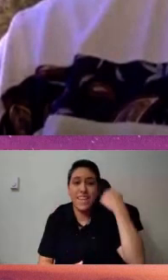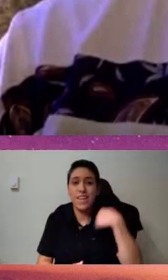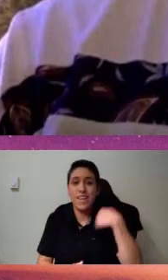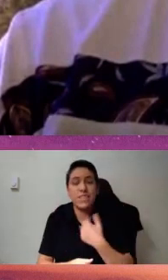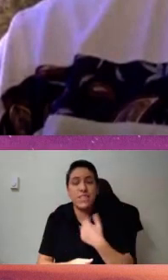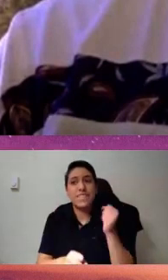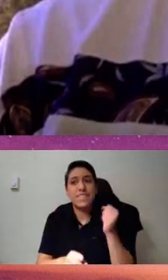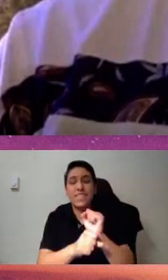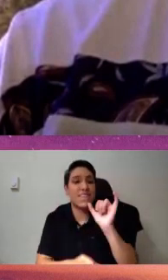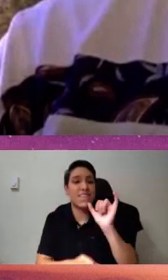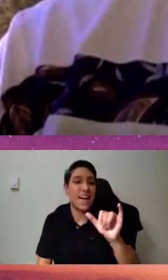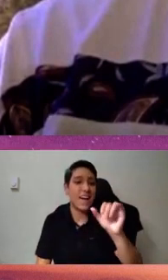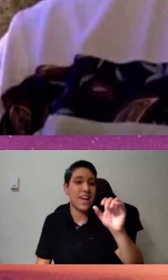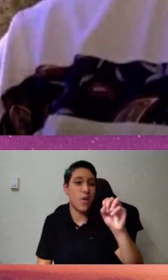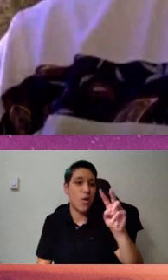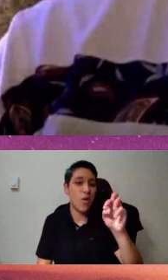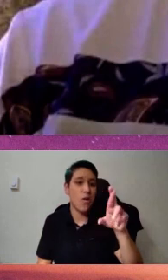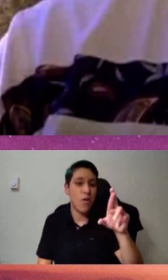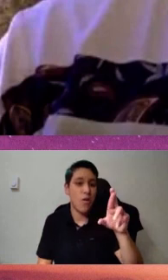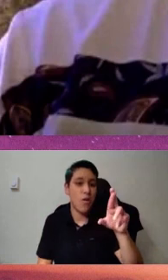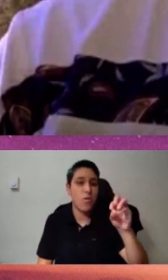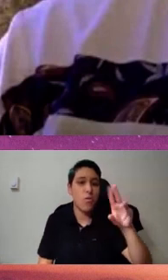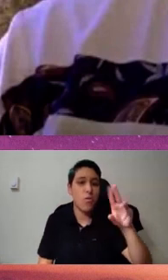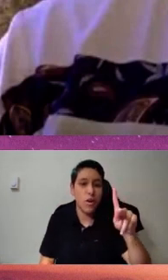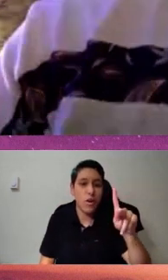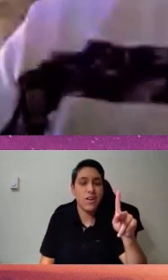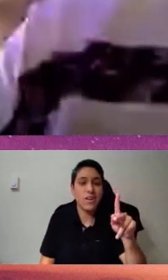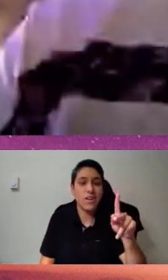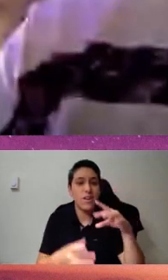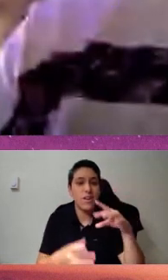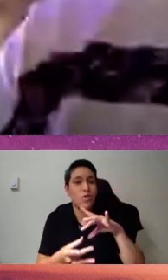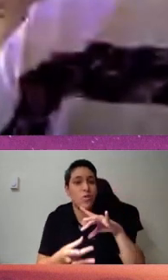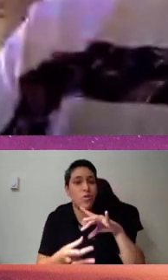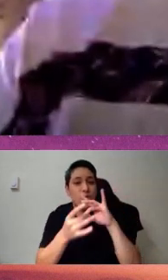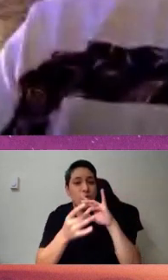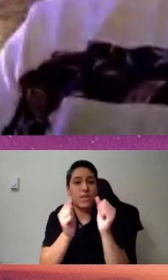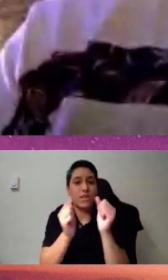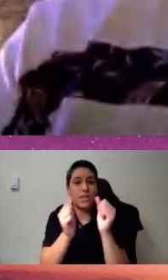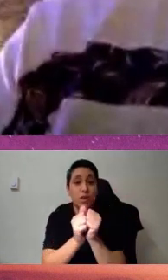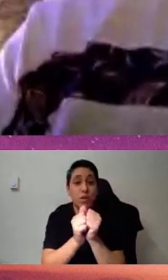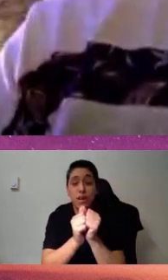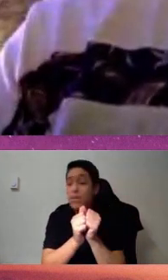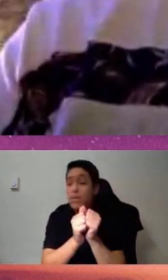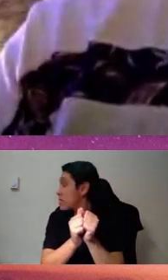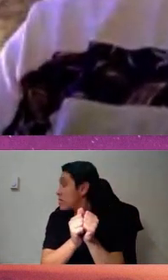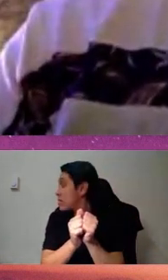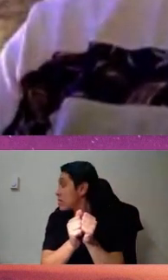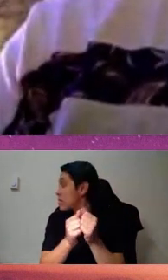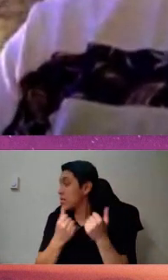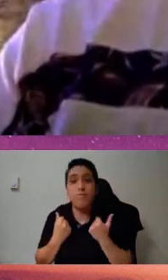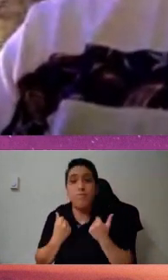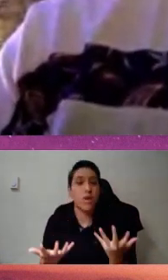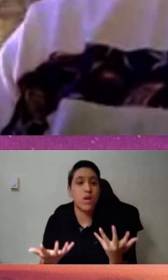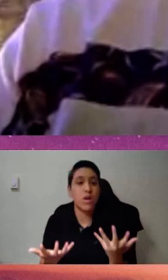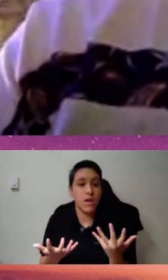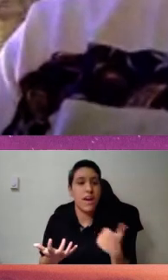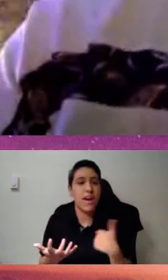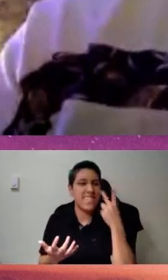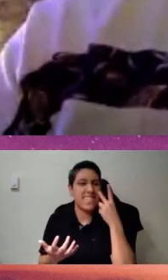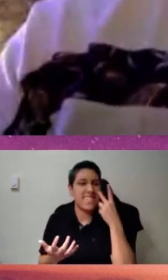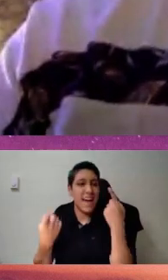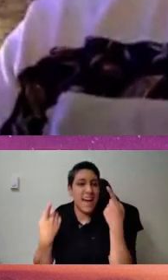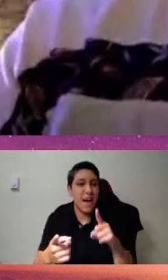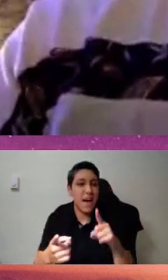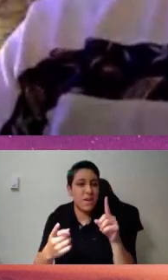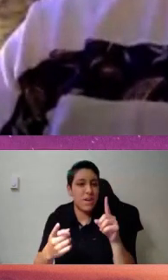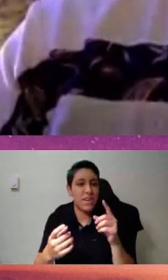relates to burnout, it's a conversation also that we're having a lot in our respective communities right now. I see popping up a lot on social